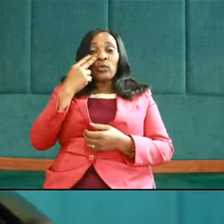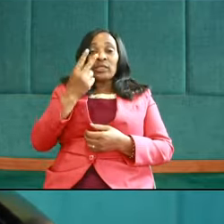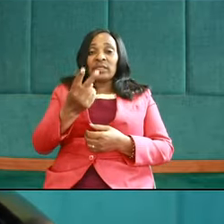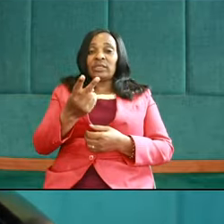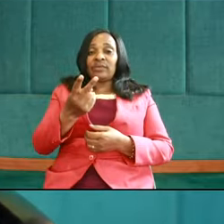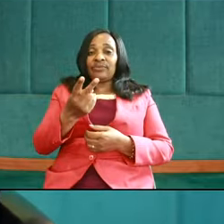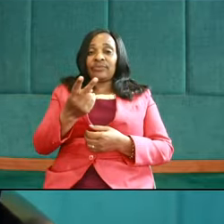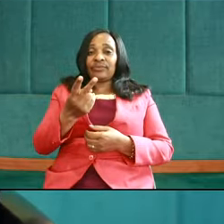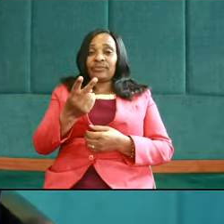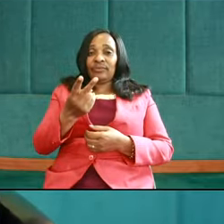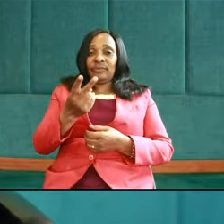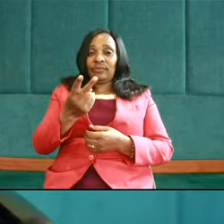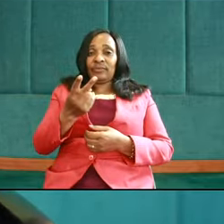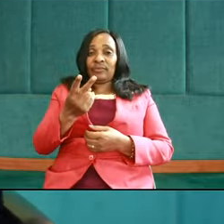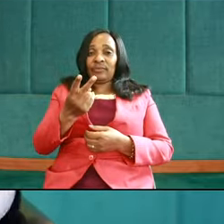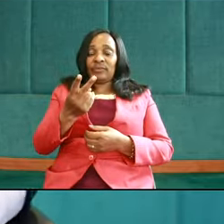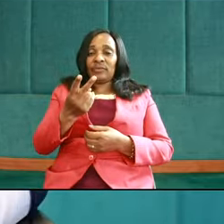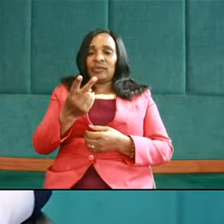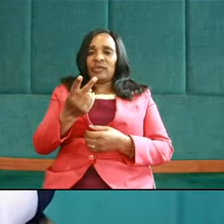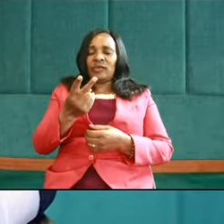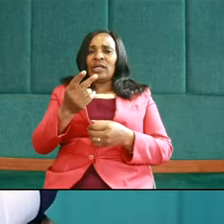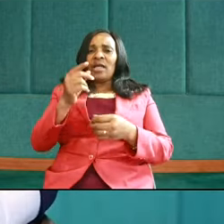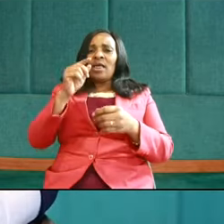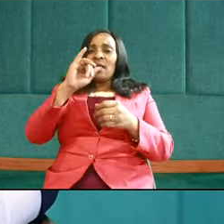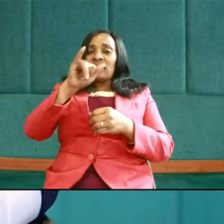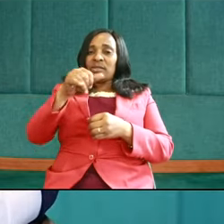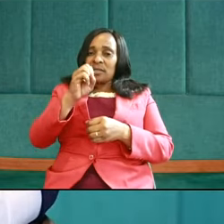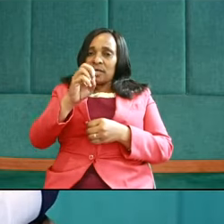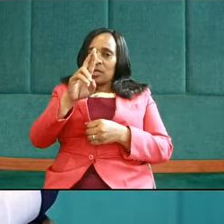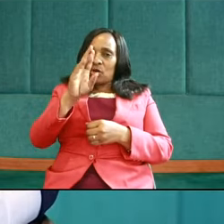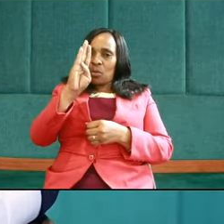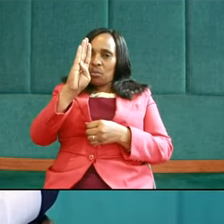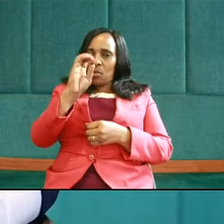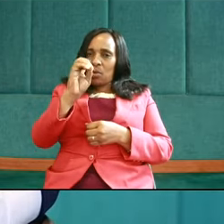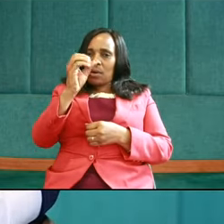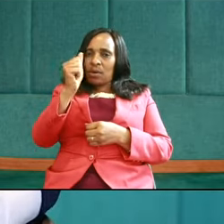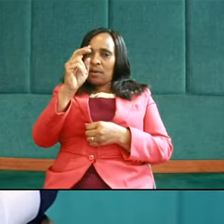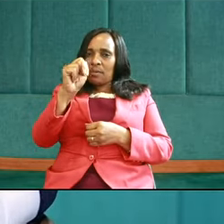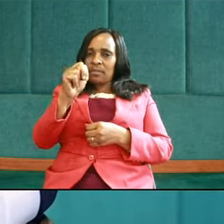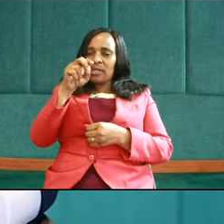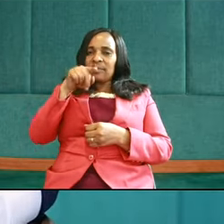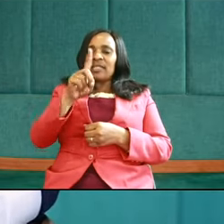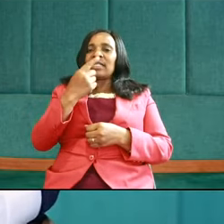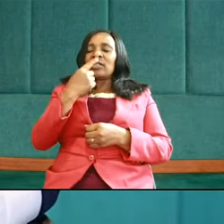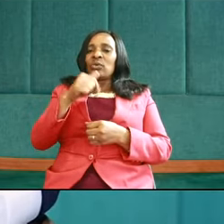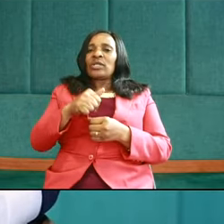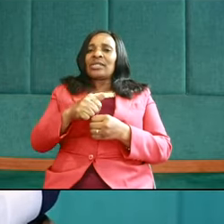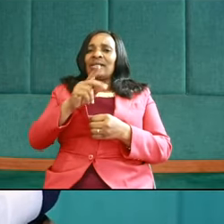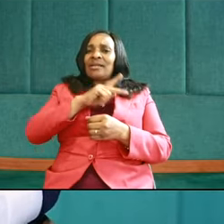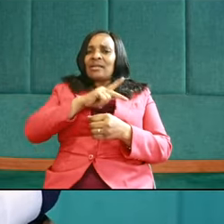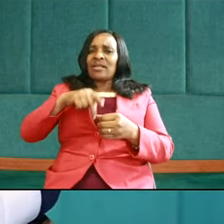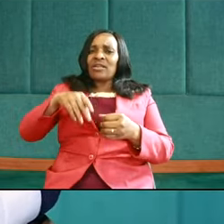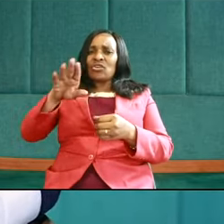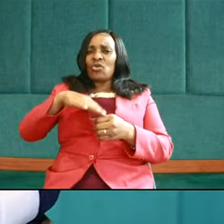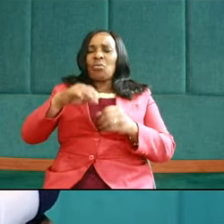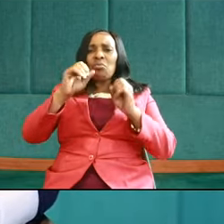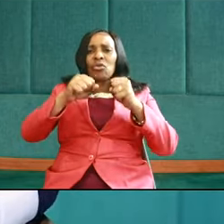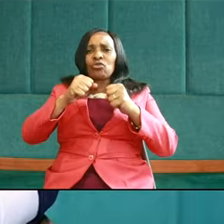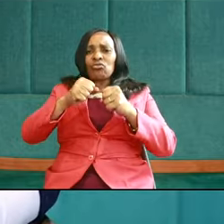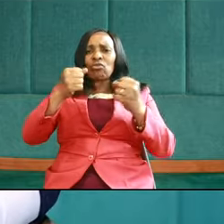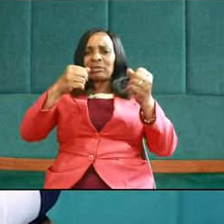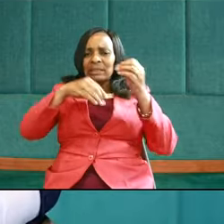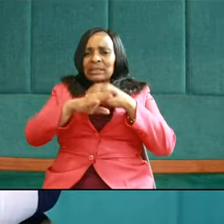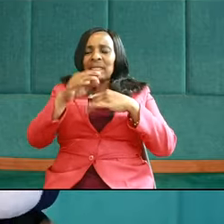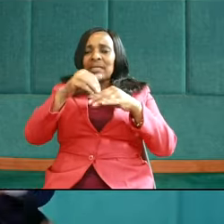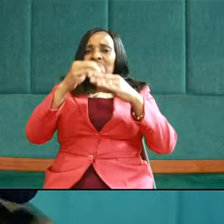in. So Jeroboam thought to himself, and he said, the kingdom will now likely revert to the house